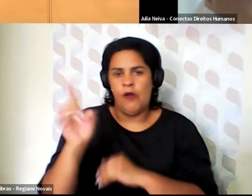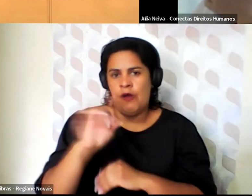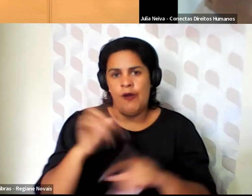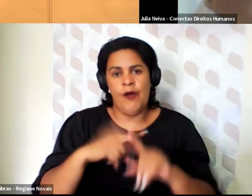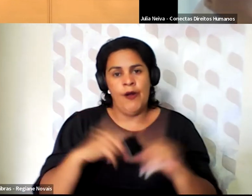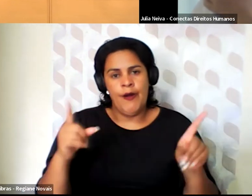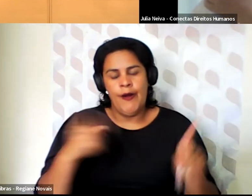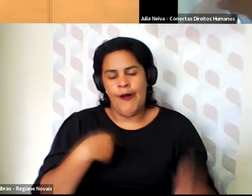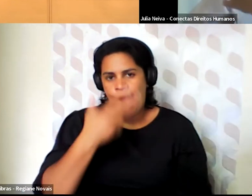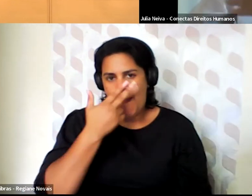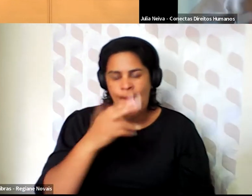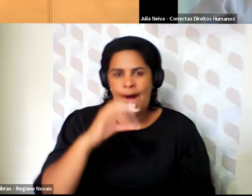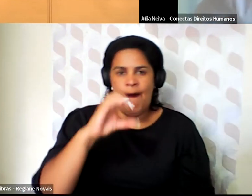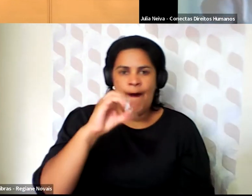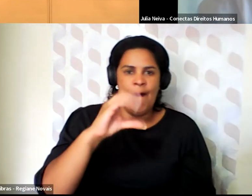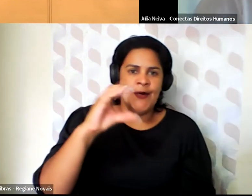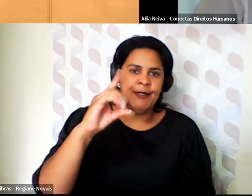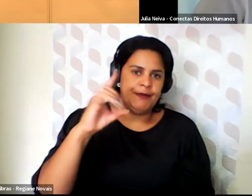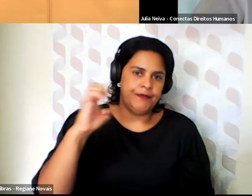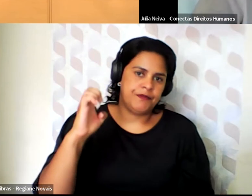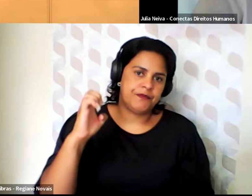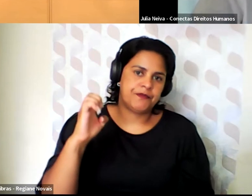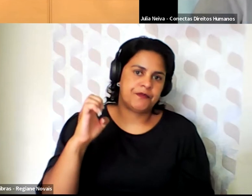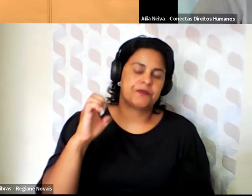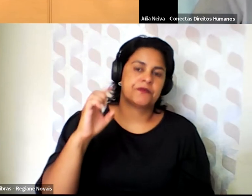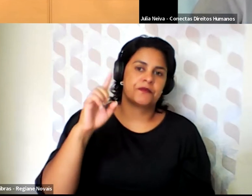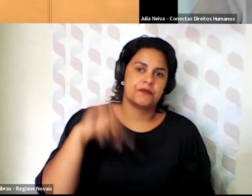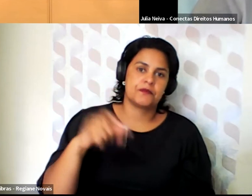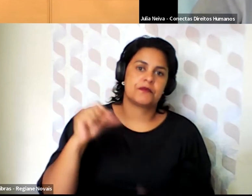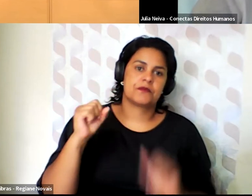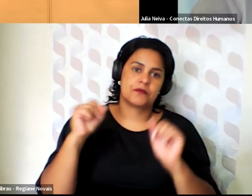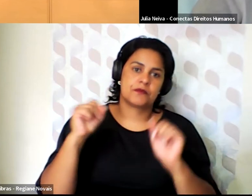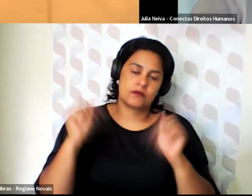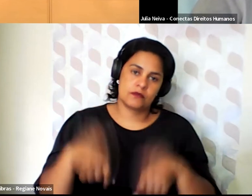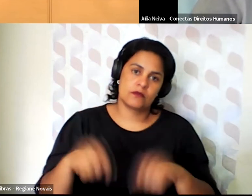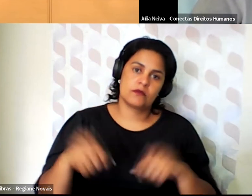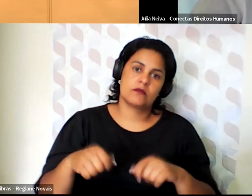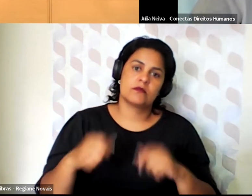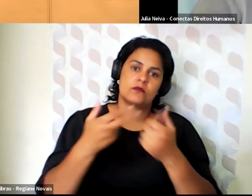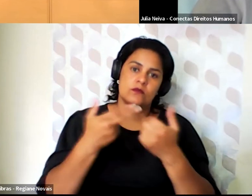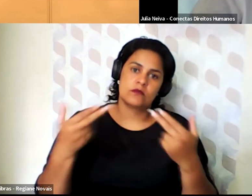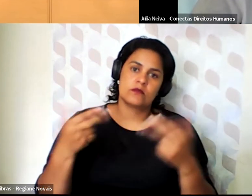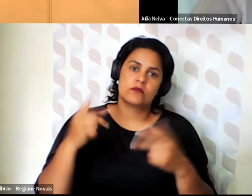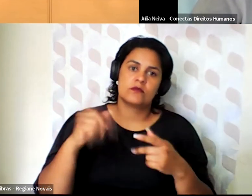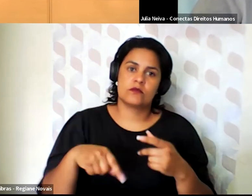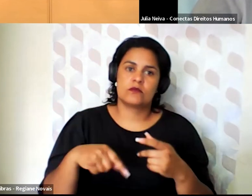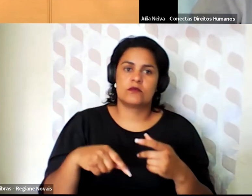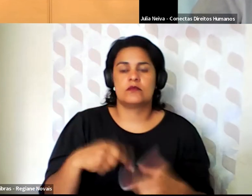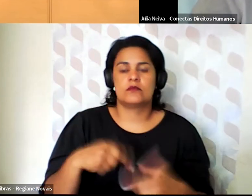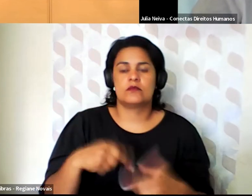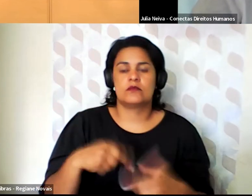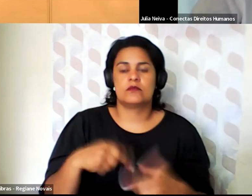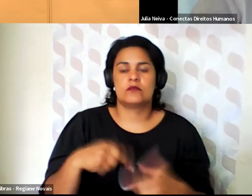OECD accession process can be a win-win for a country in order to reform itself. It can be win-win for business